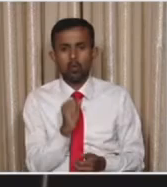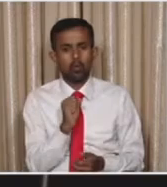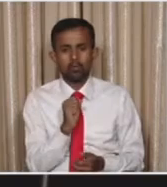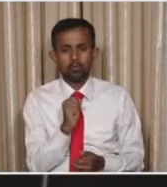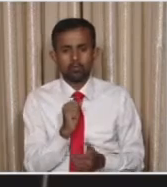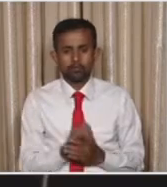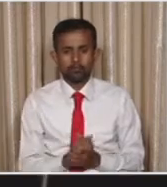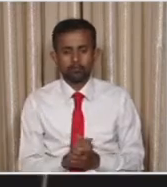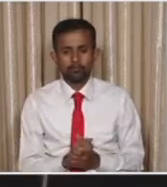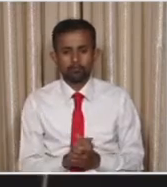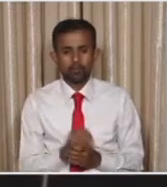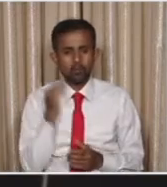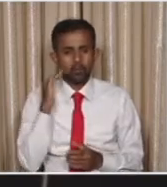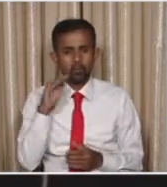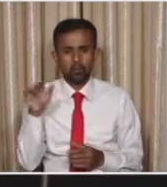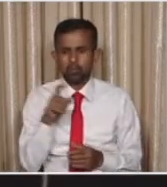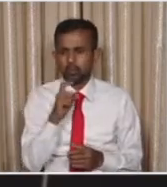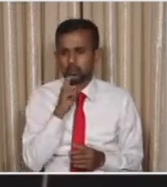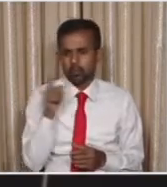the courts?